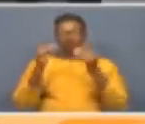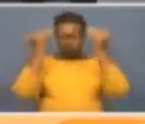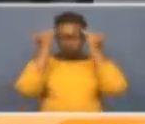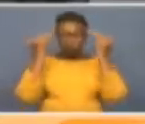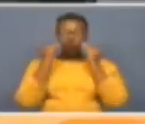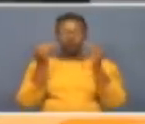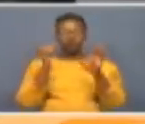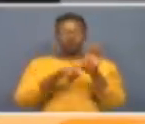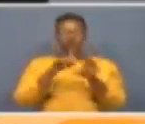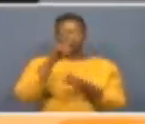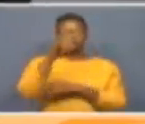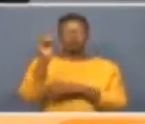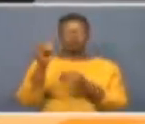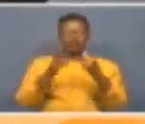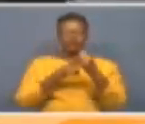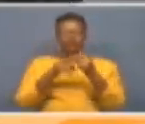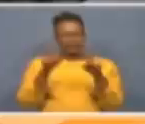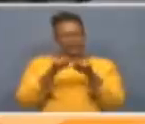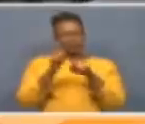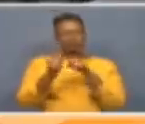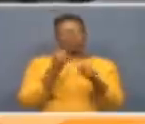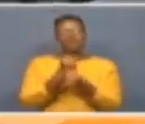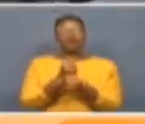in 2007, that same year.